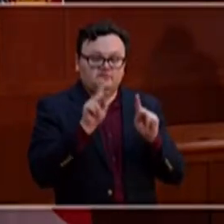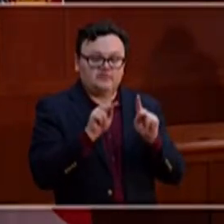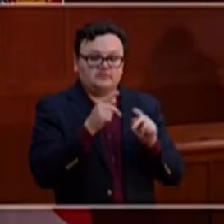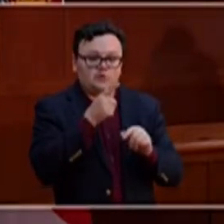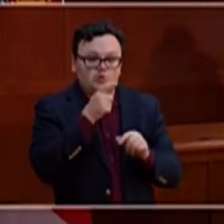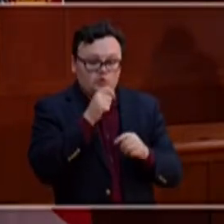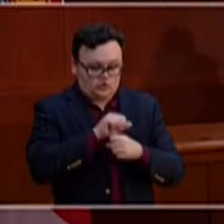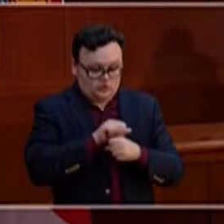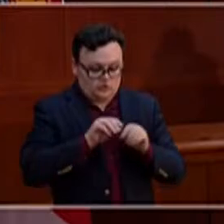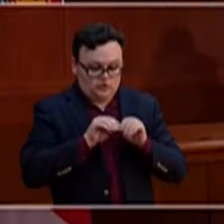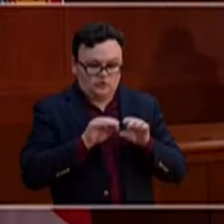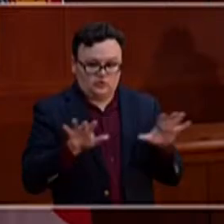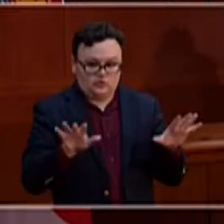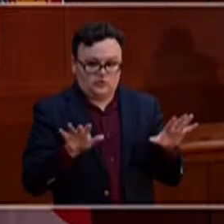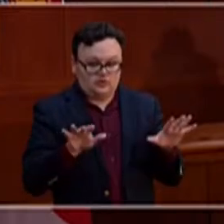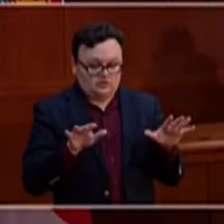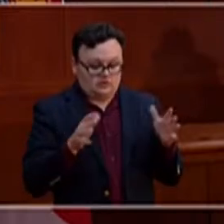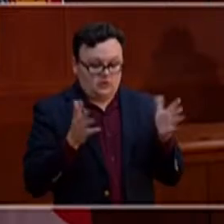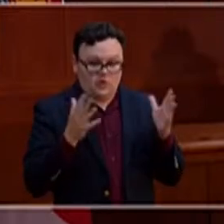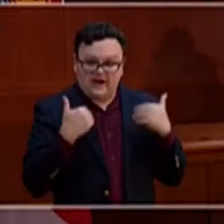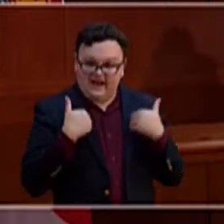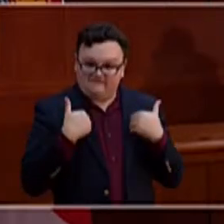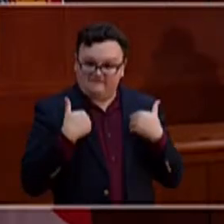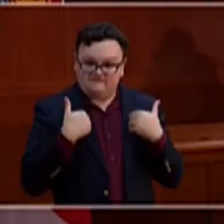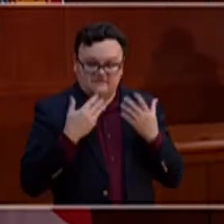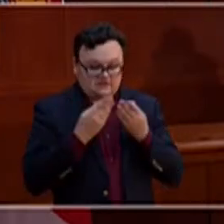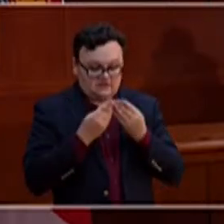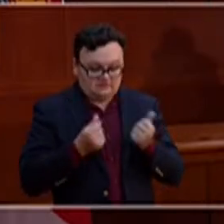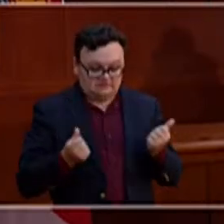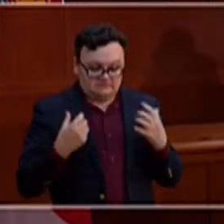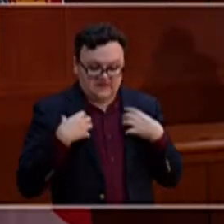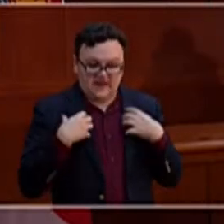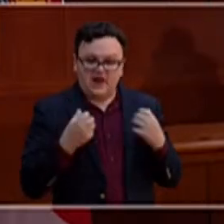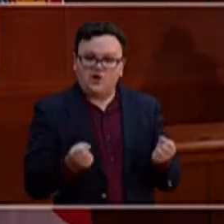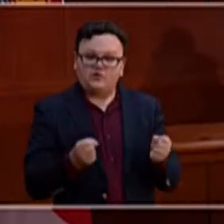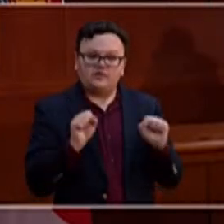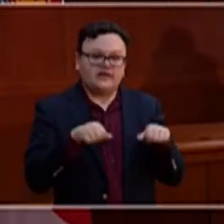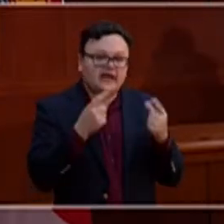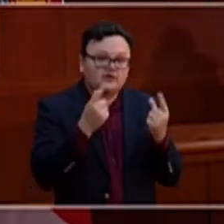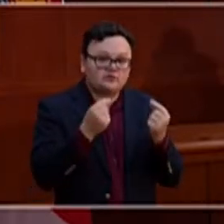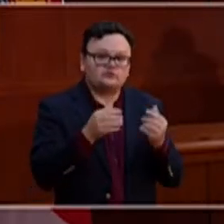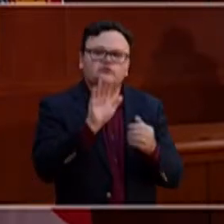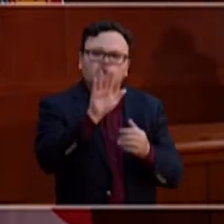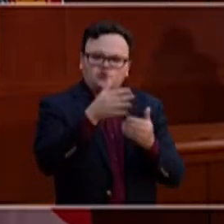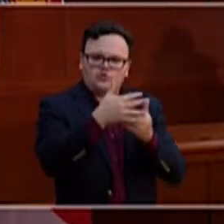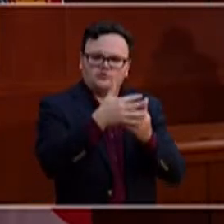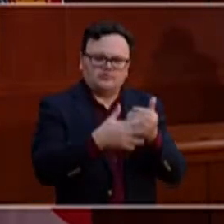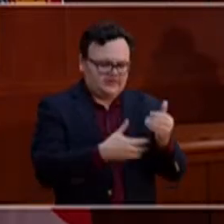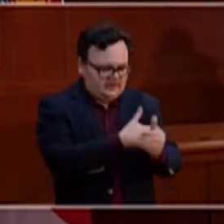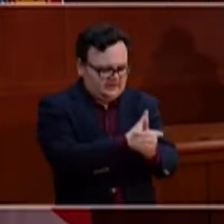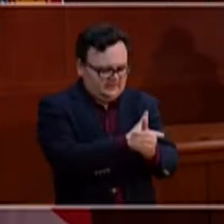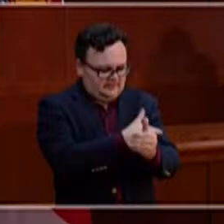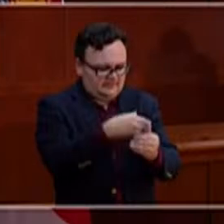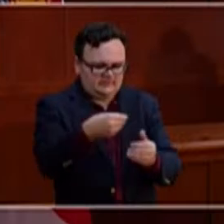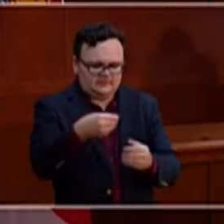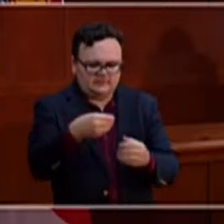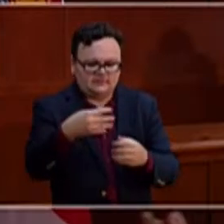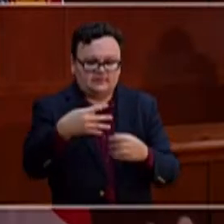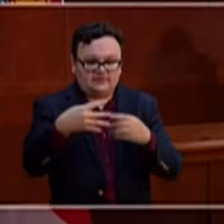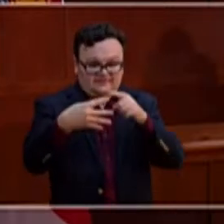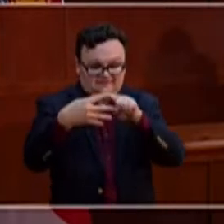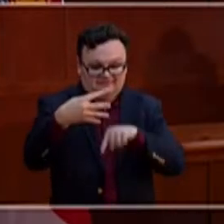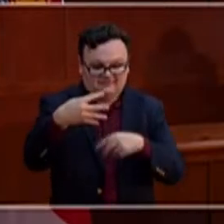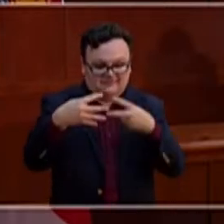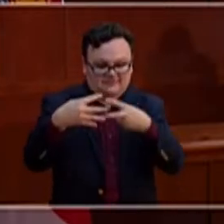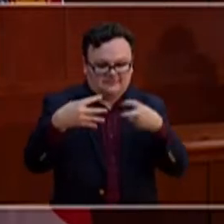if you've had COVID, you have an opportunity to help other folks when you recover. And so the plasma has been also excellent. As we